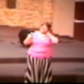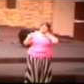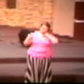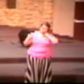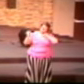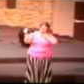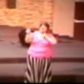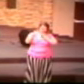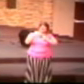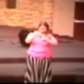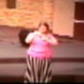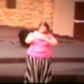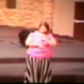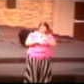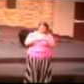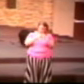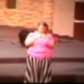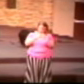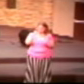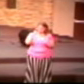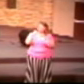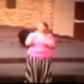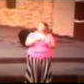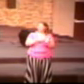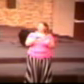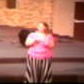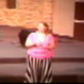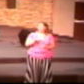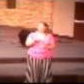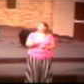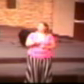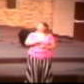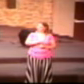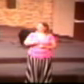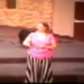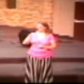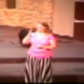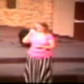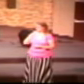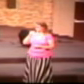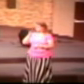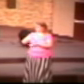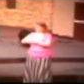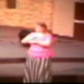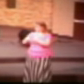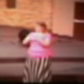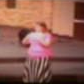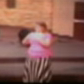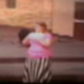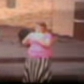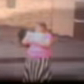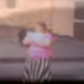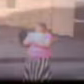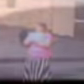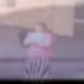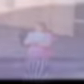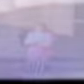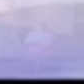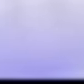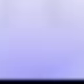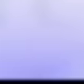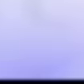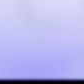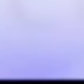give us a deep sense of awareness as we come to the table. In Jesus' name, Amen. Won't you come?